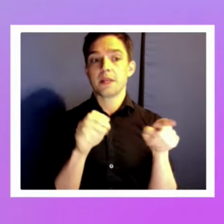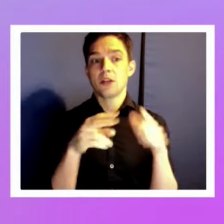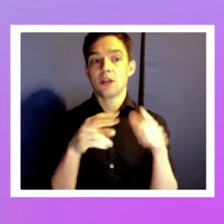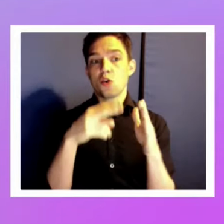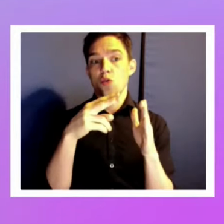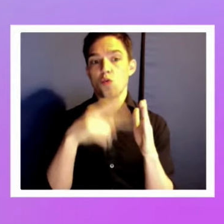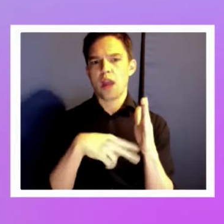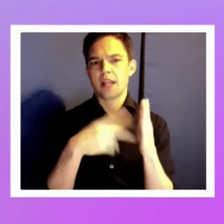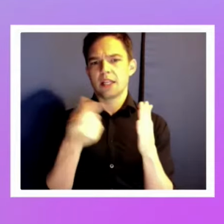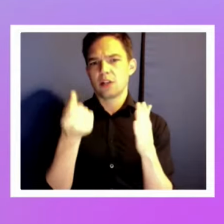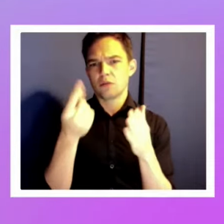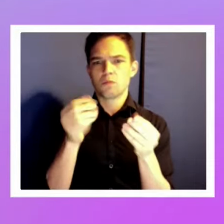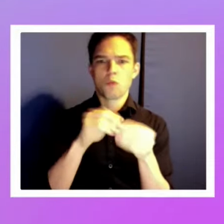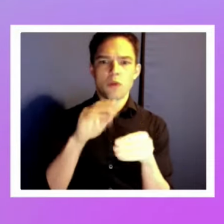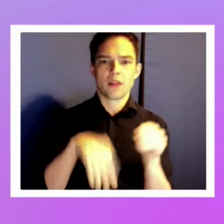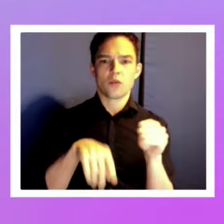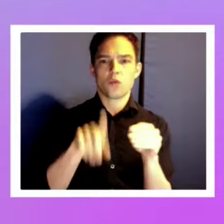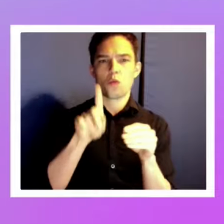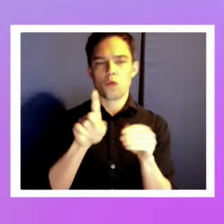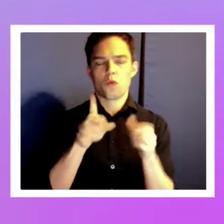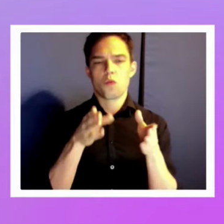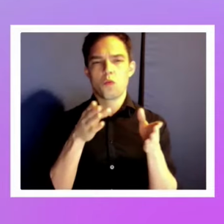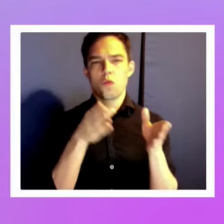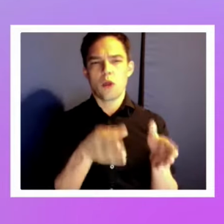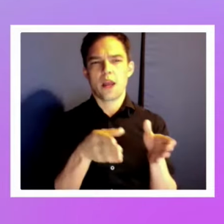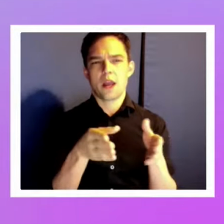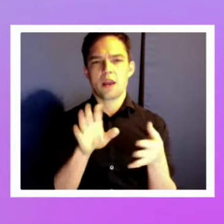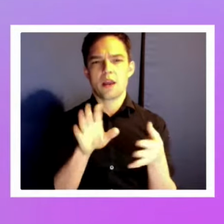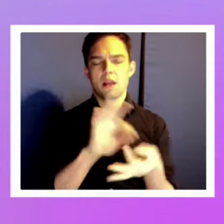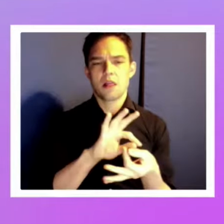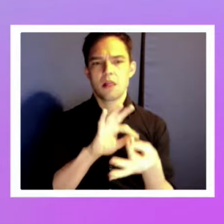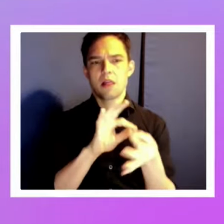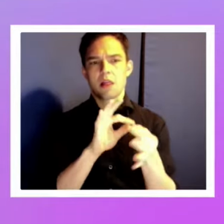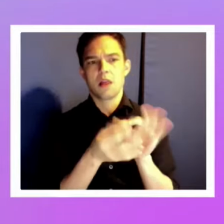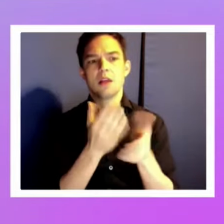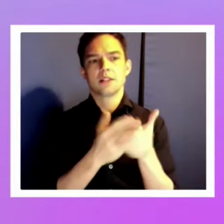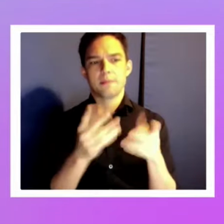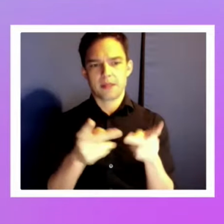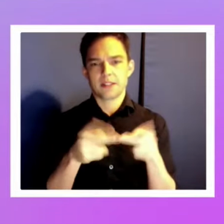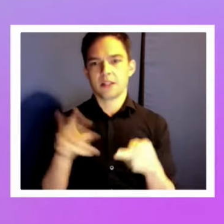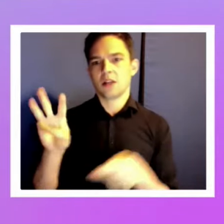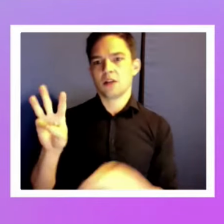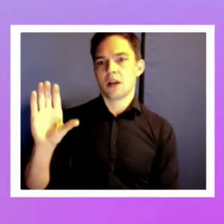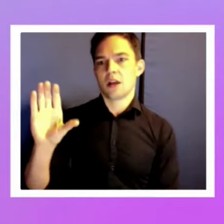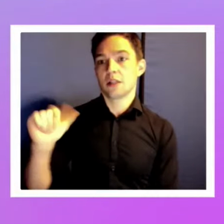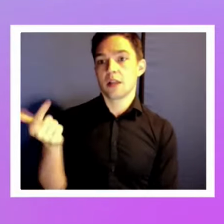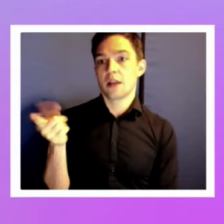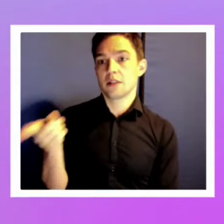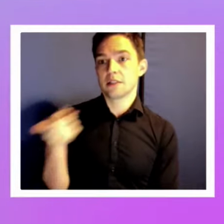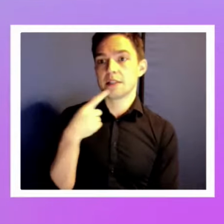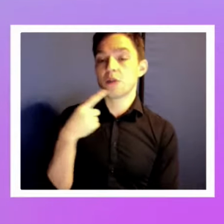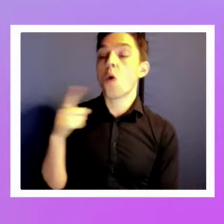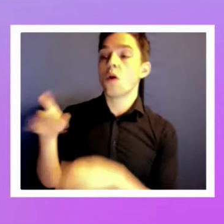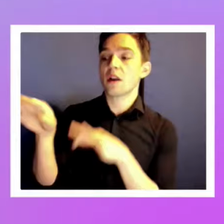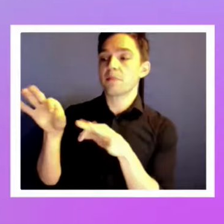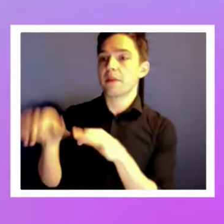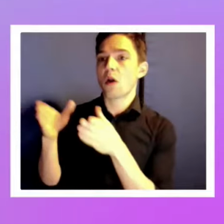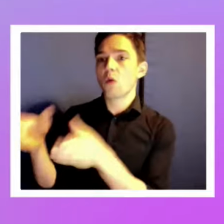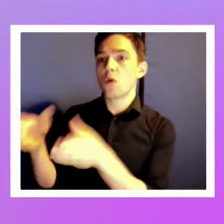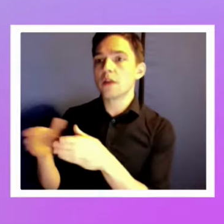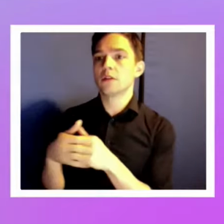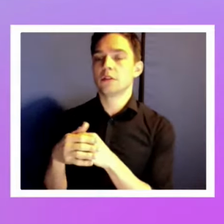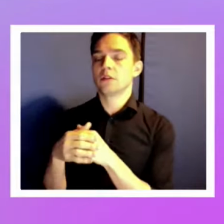way. There are several places in WCAG where you can say, okay, this can be explained this way or